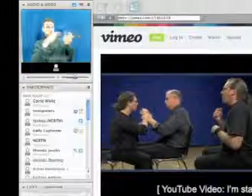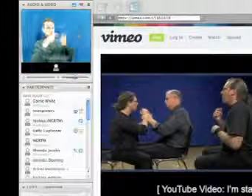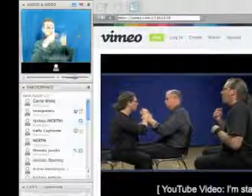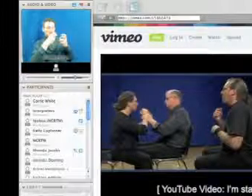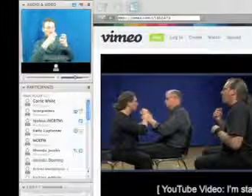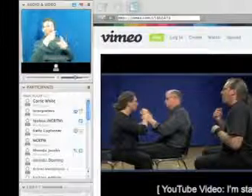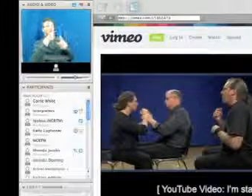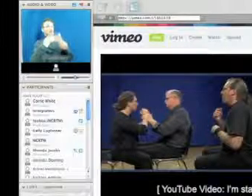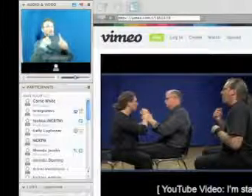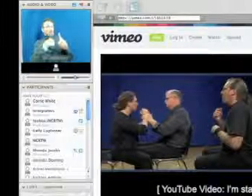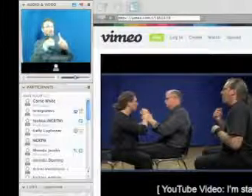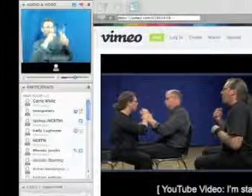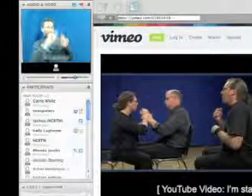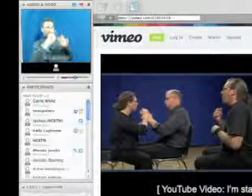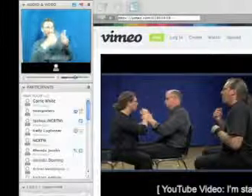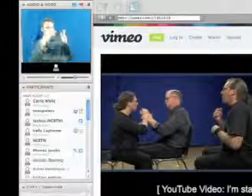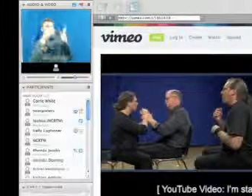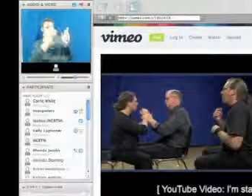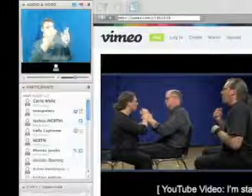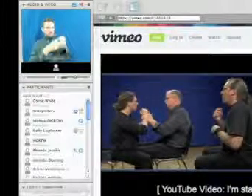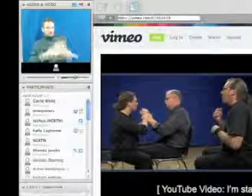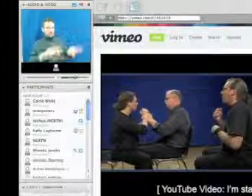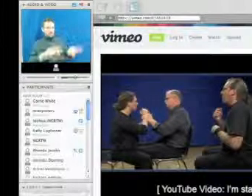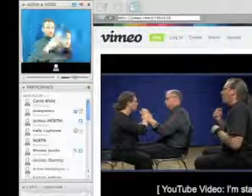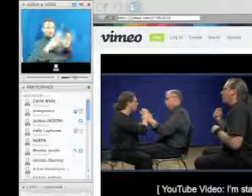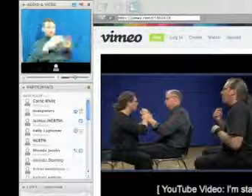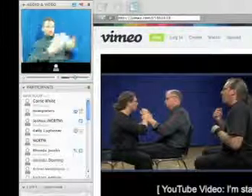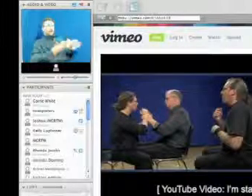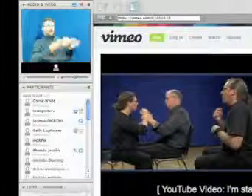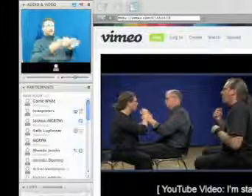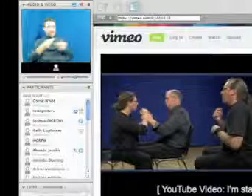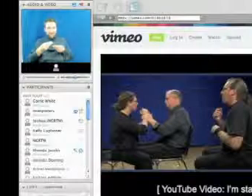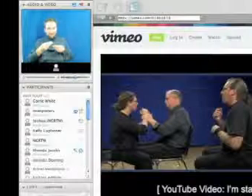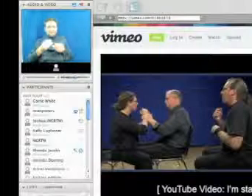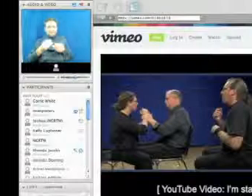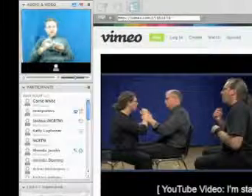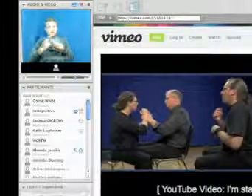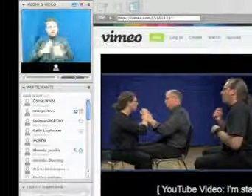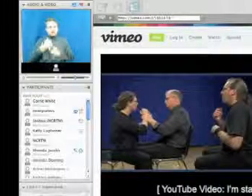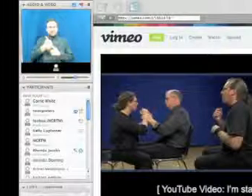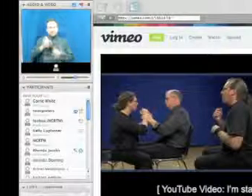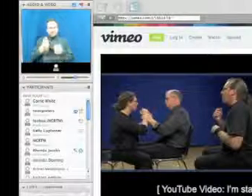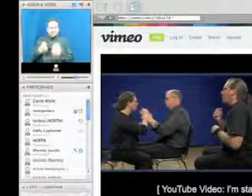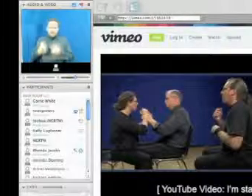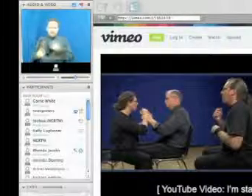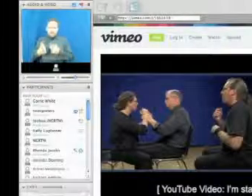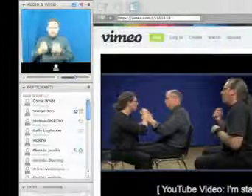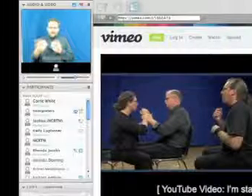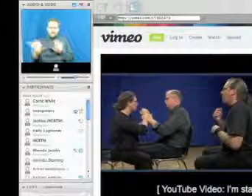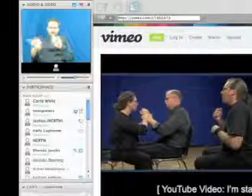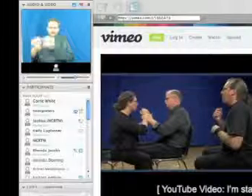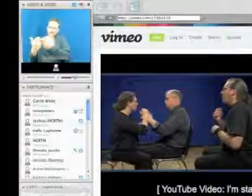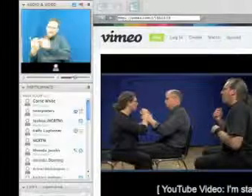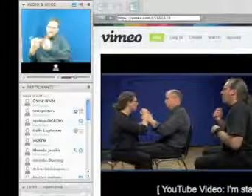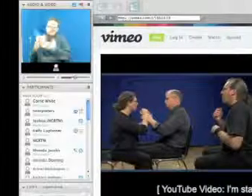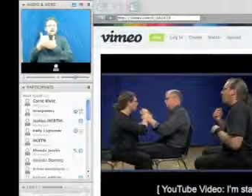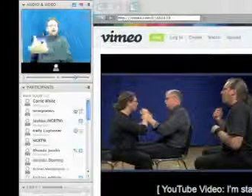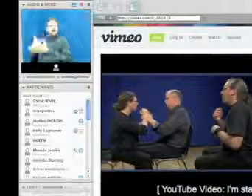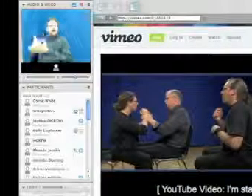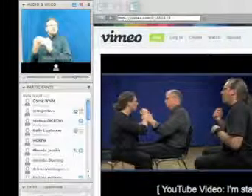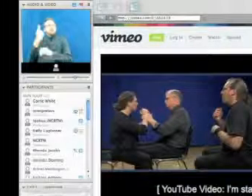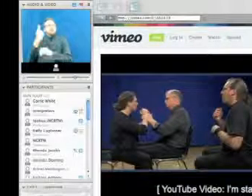have made, anything that happened at all in the process that might have helped make this make sense. What did you notice from watching the team work?